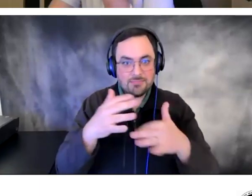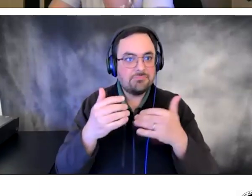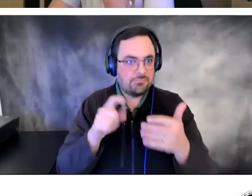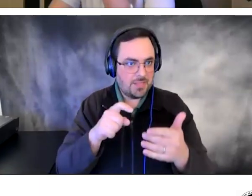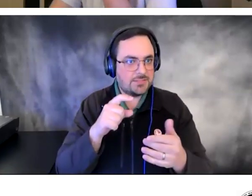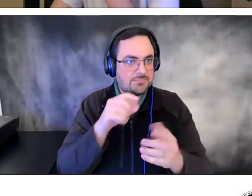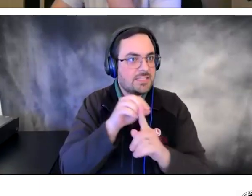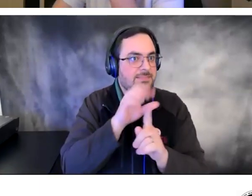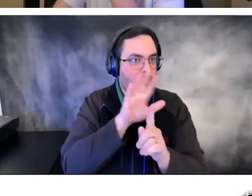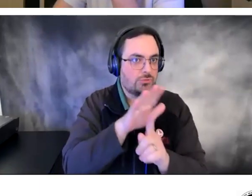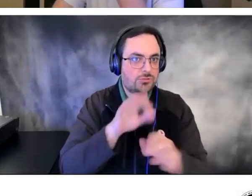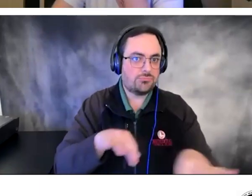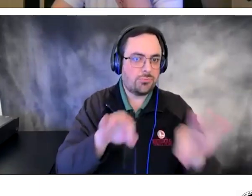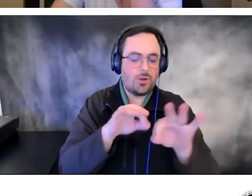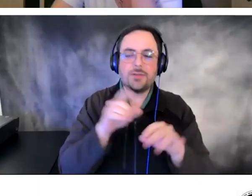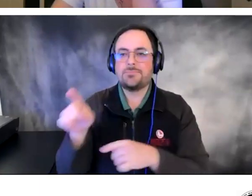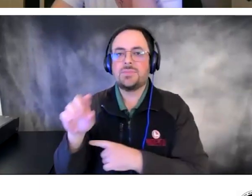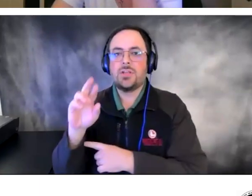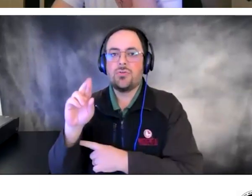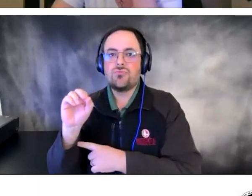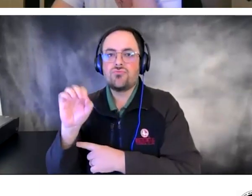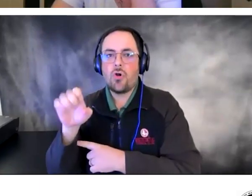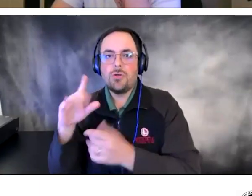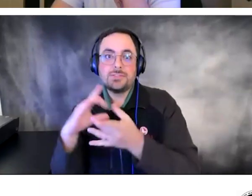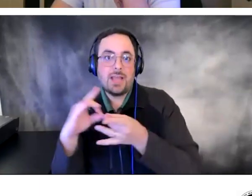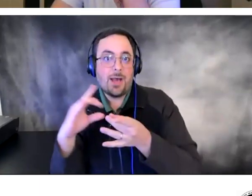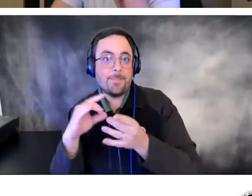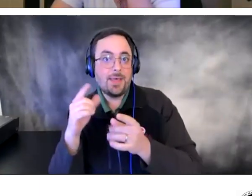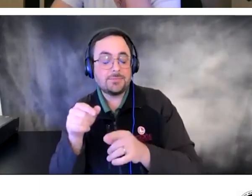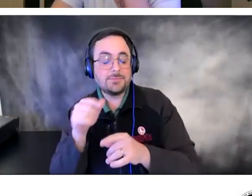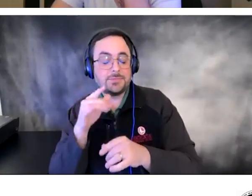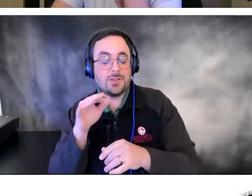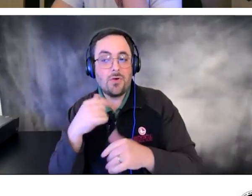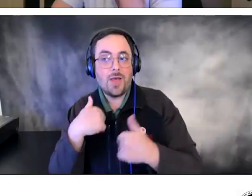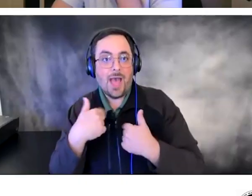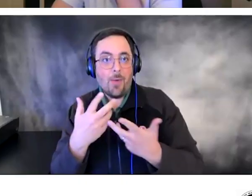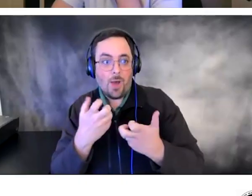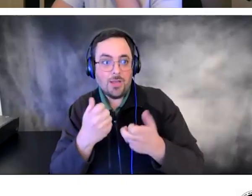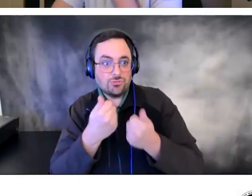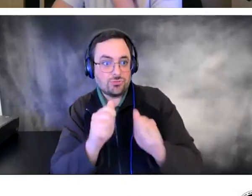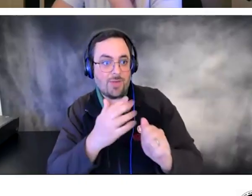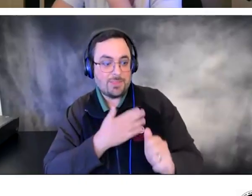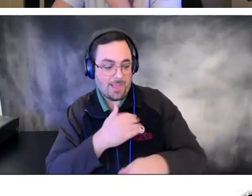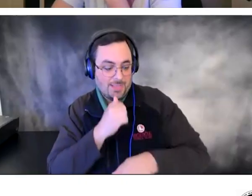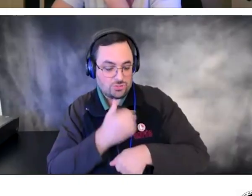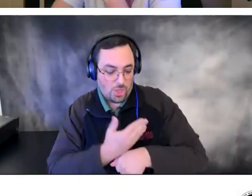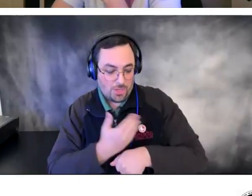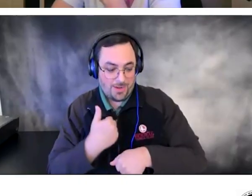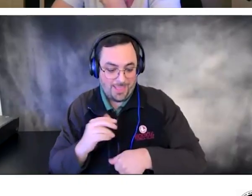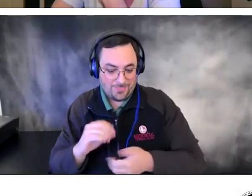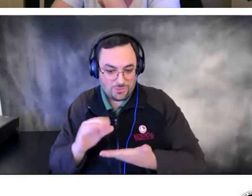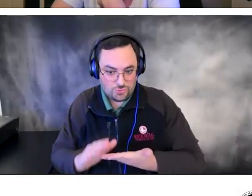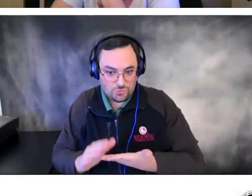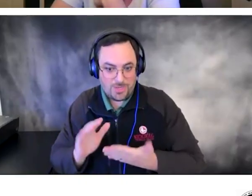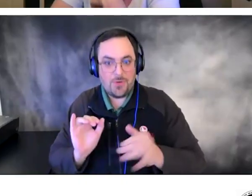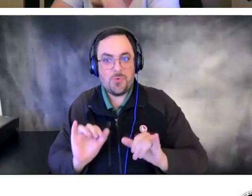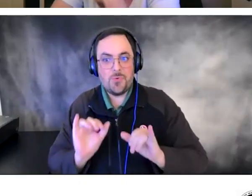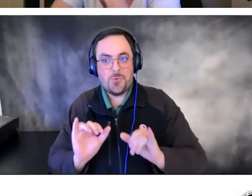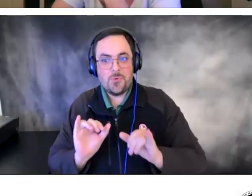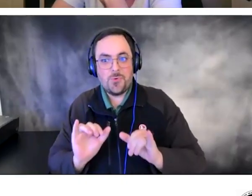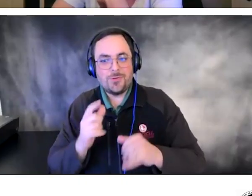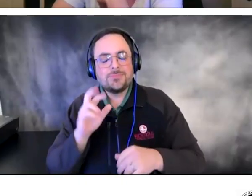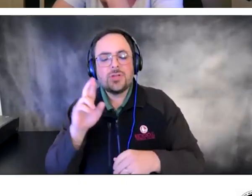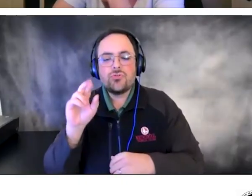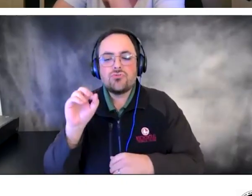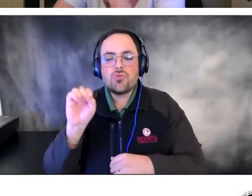And then Rose says, I'm so excited to try these with my daughter slash student. This is such a great concept.